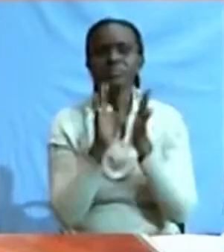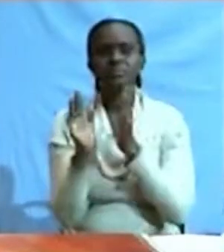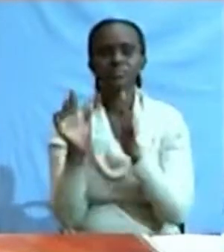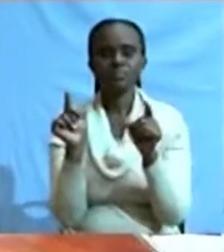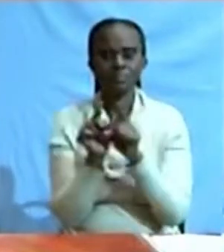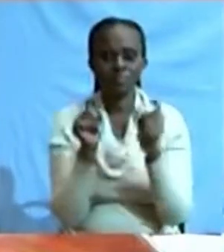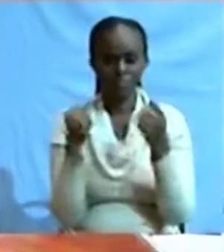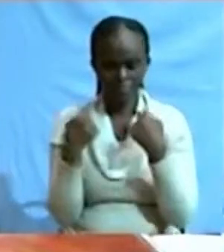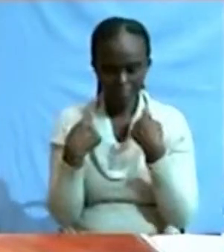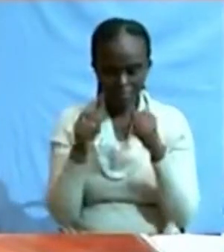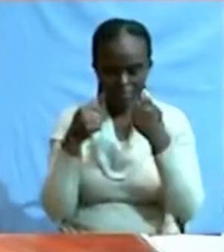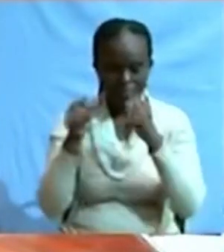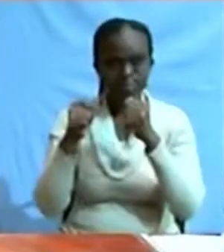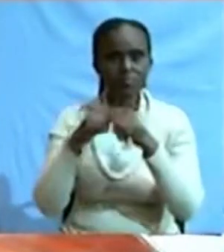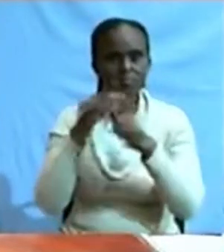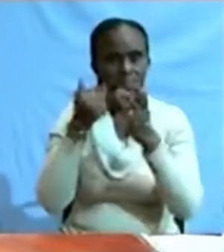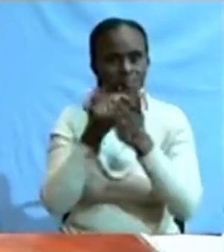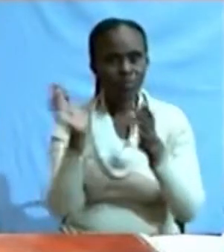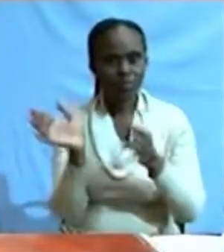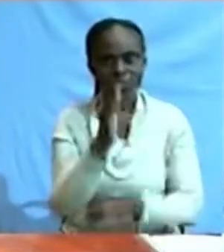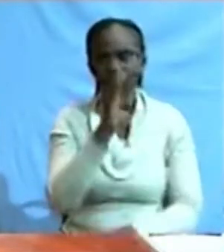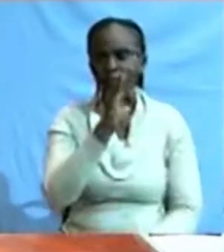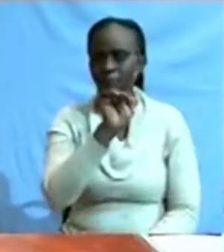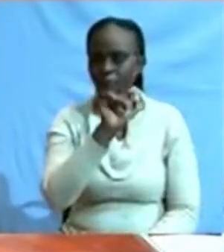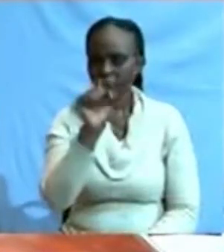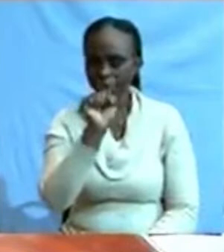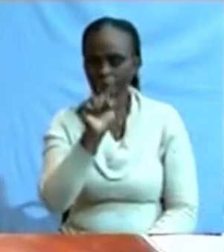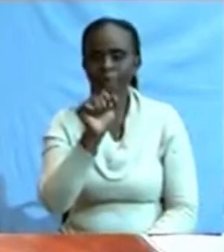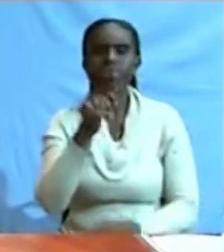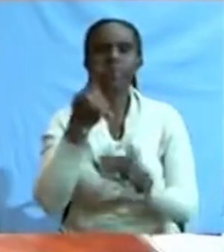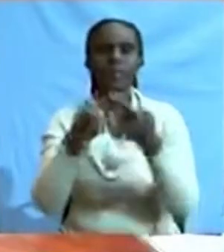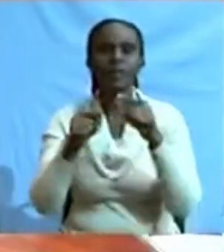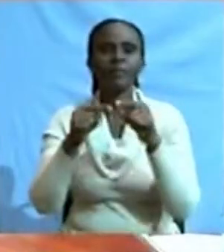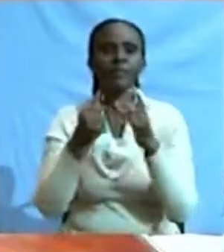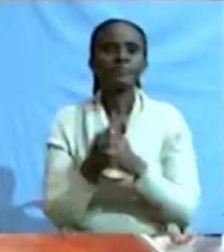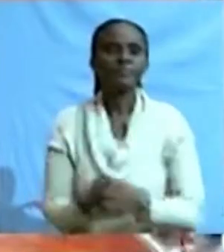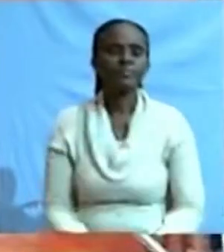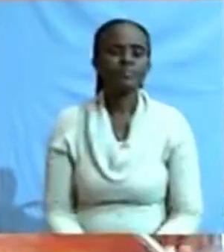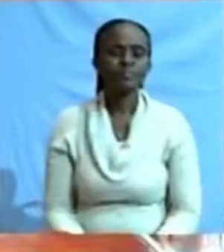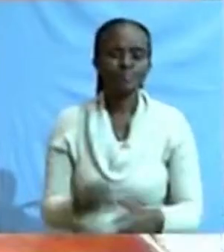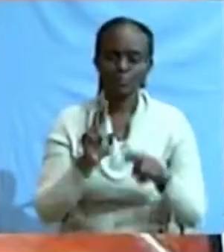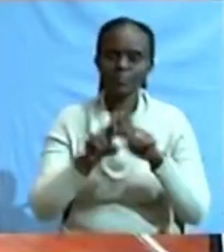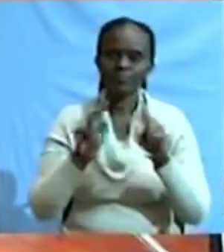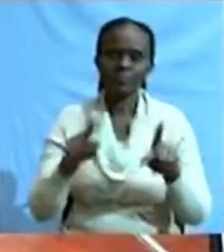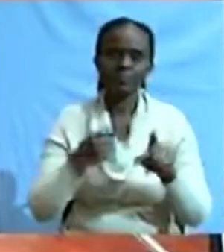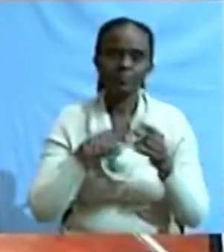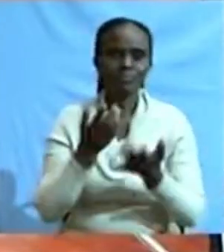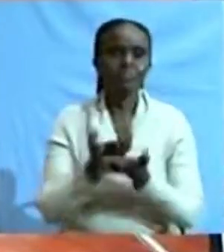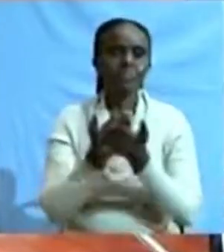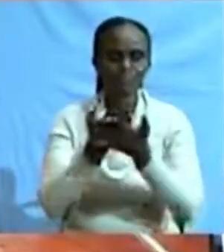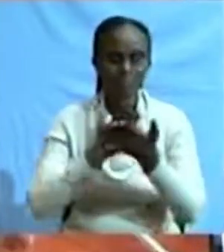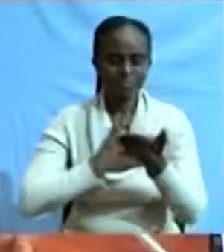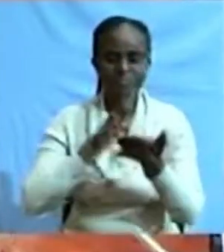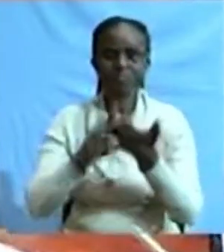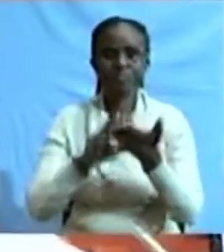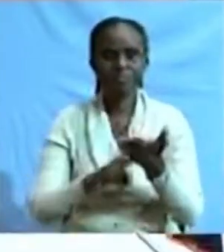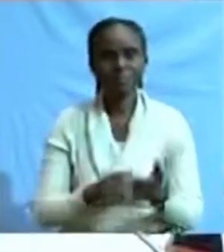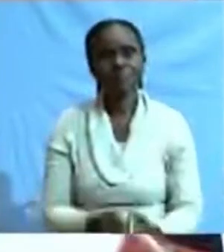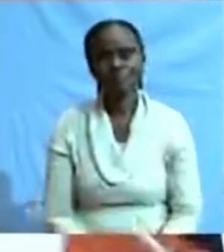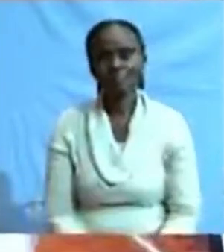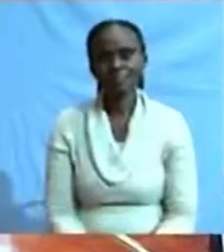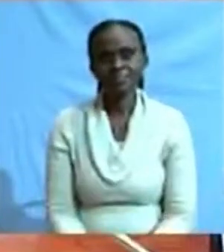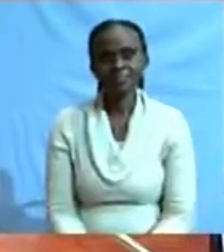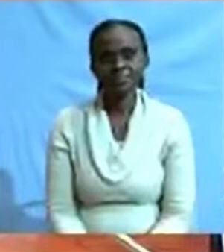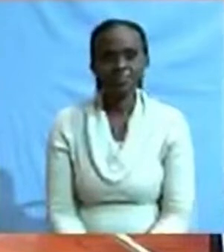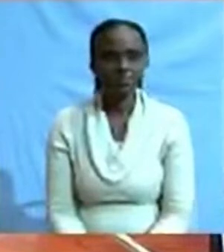and strive to settle the current bills as they fall due. Chair, I submit my report. Thank